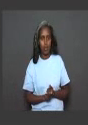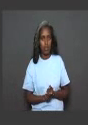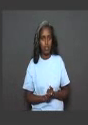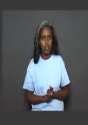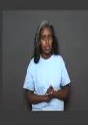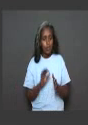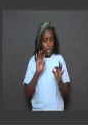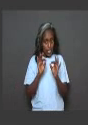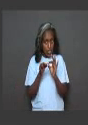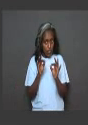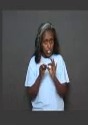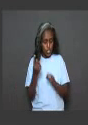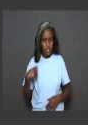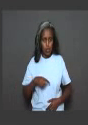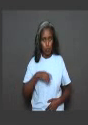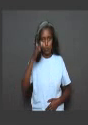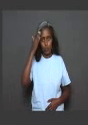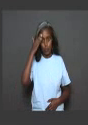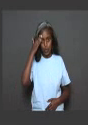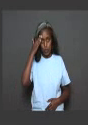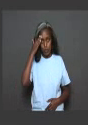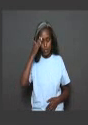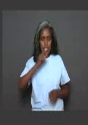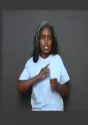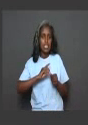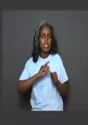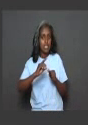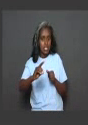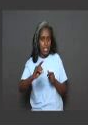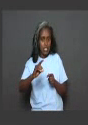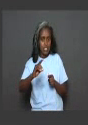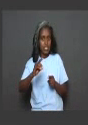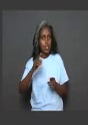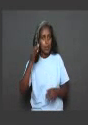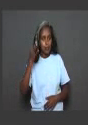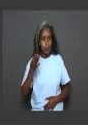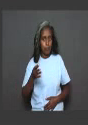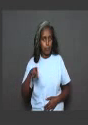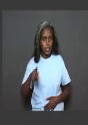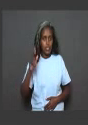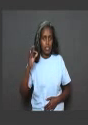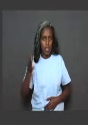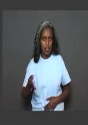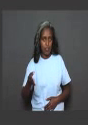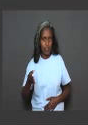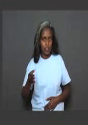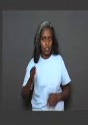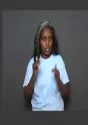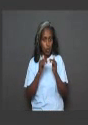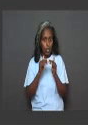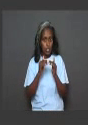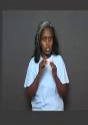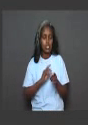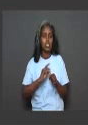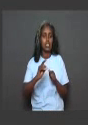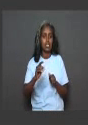definition, we know that the distance PF equals the distance